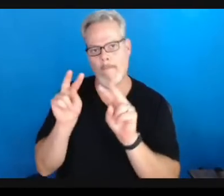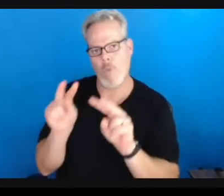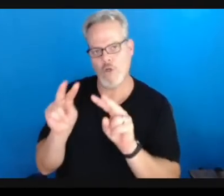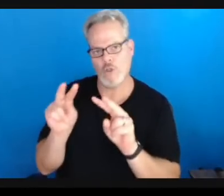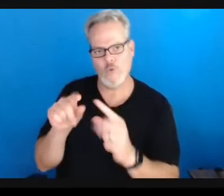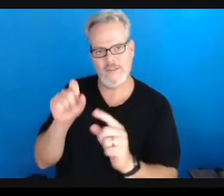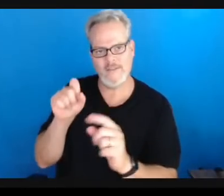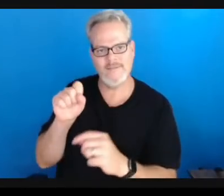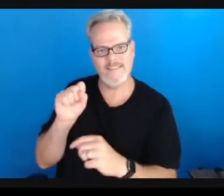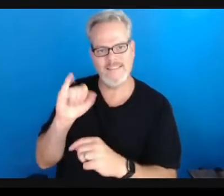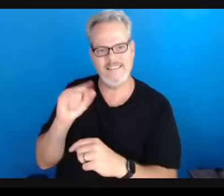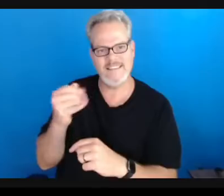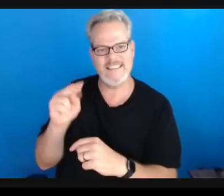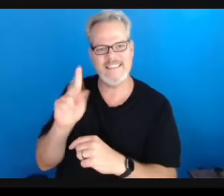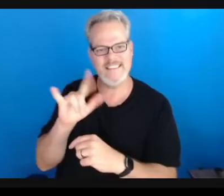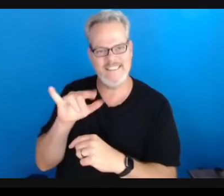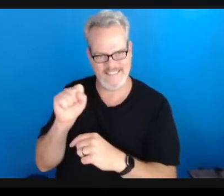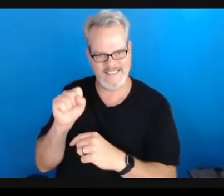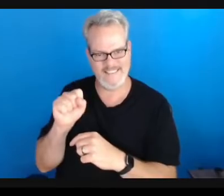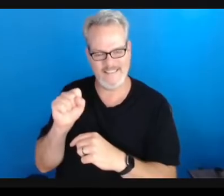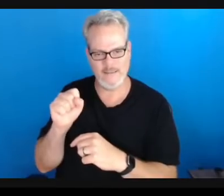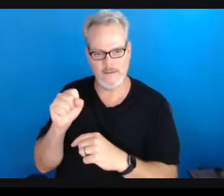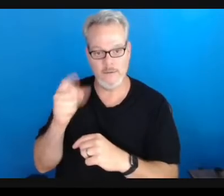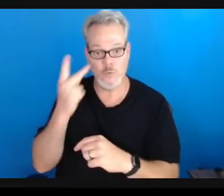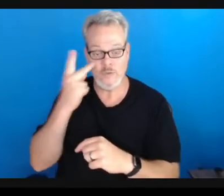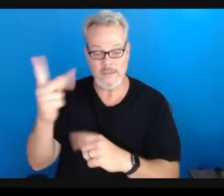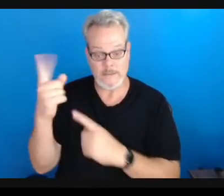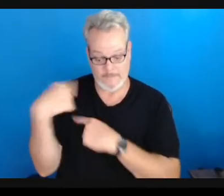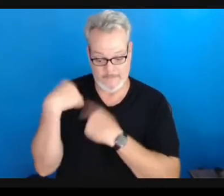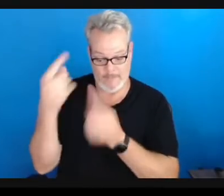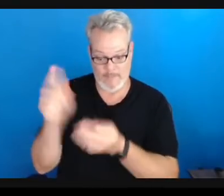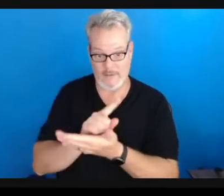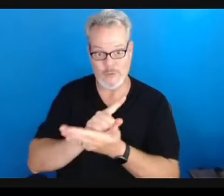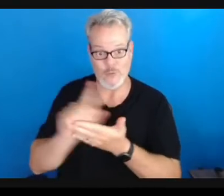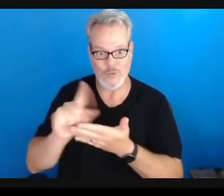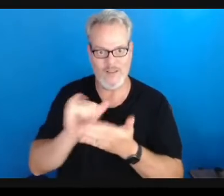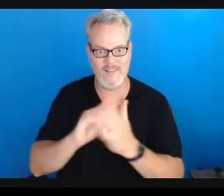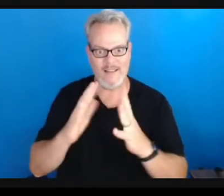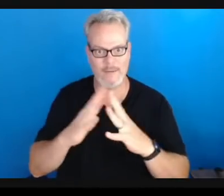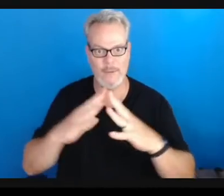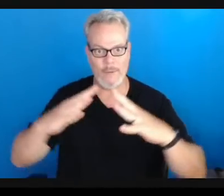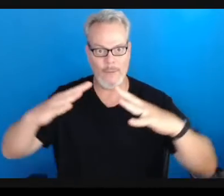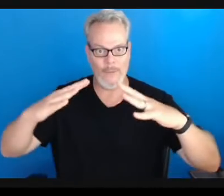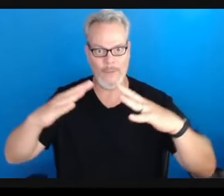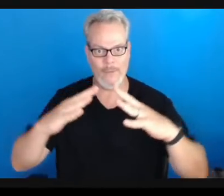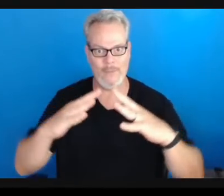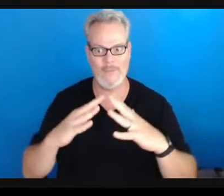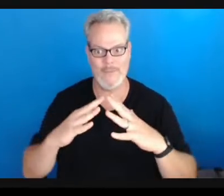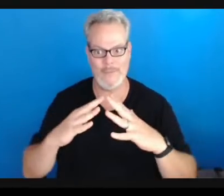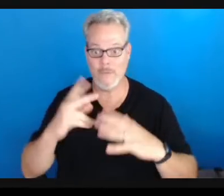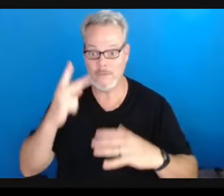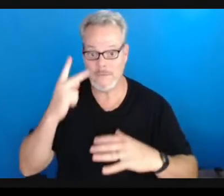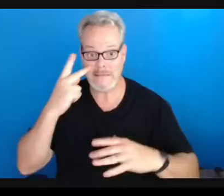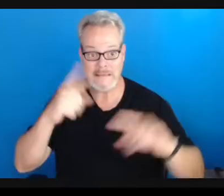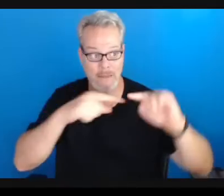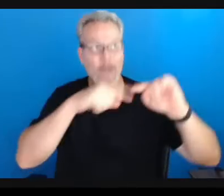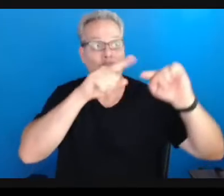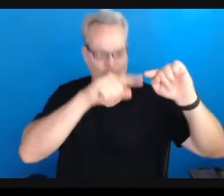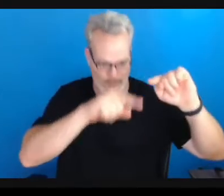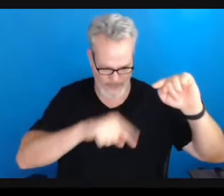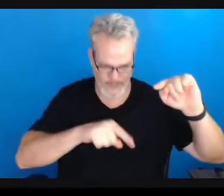few things to look at. So here is our tilt for the last week. And we see, because we had 2 episodes in the last week, there's